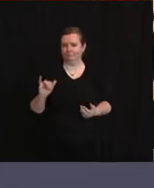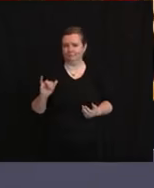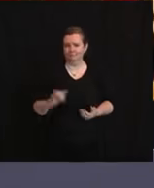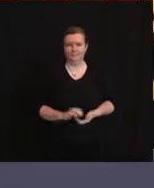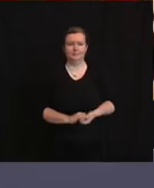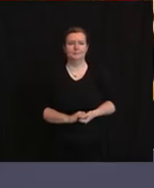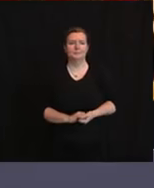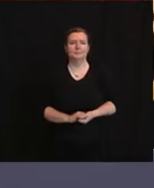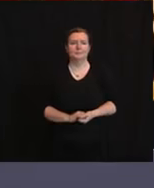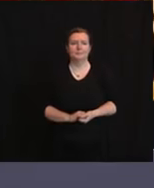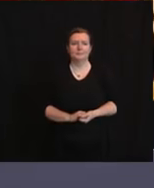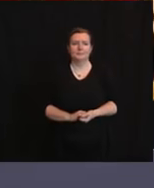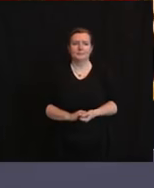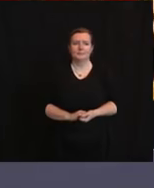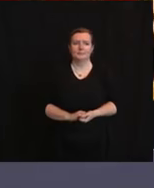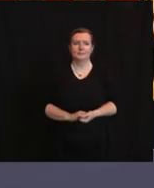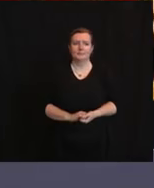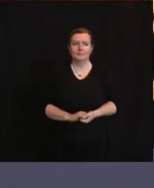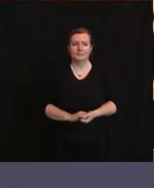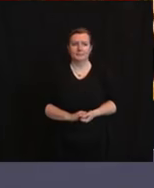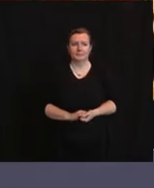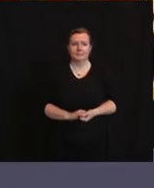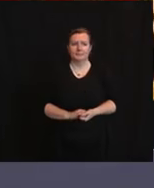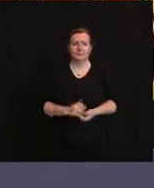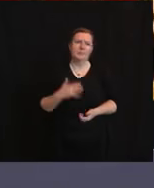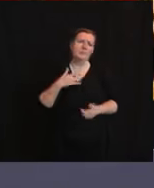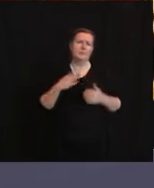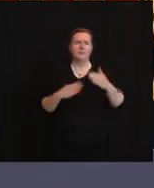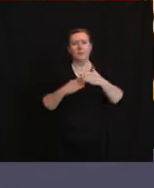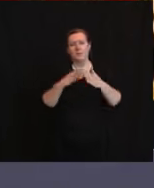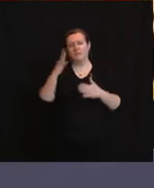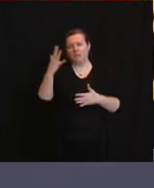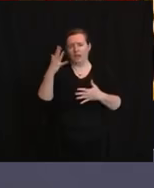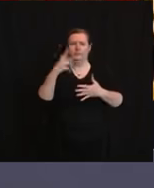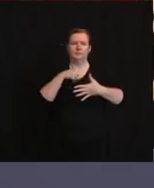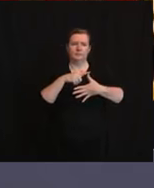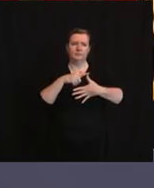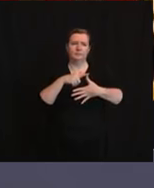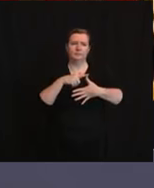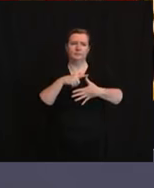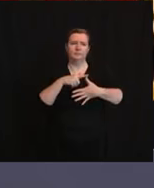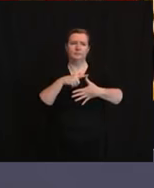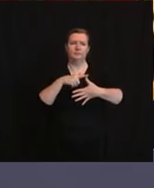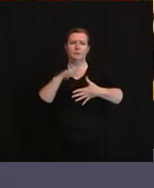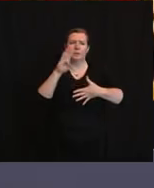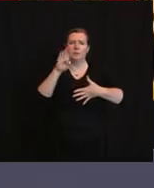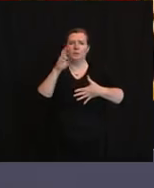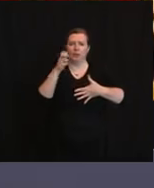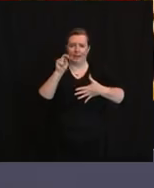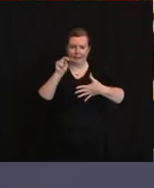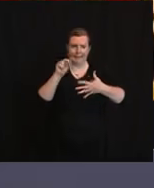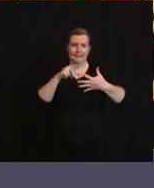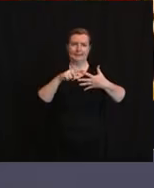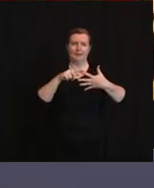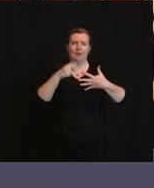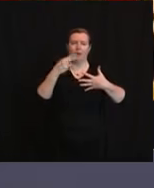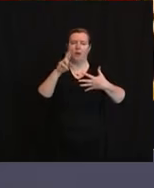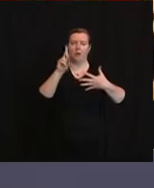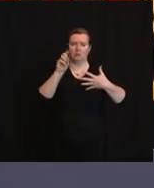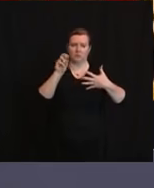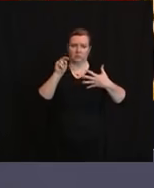normally after you finish with the top 5 or 6 counties. They continue to be Bergen. This is cumulative. Bergen, Hudson,